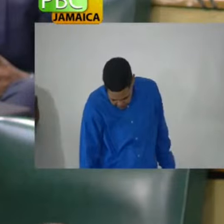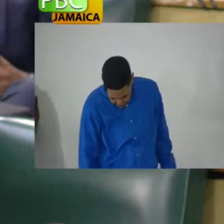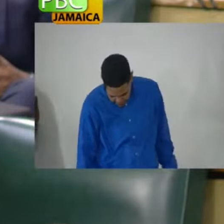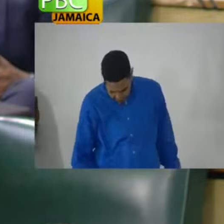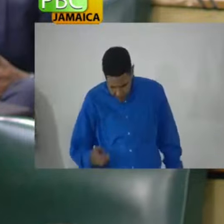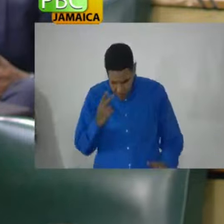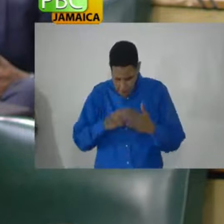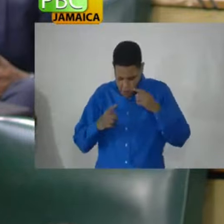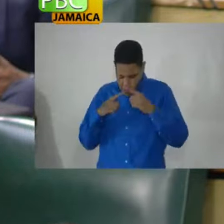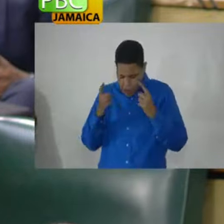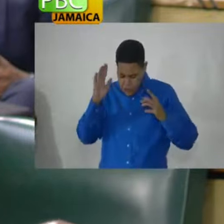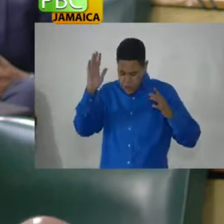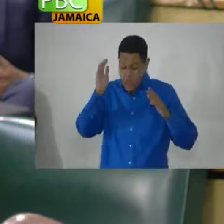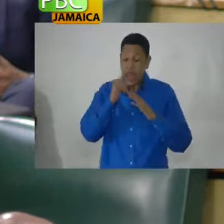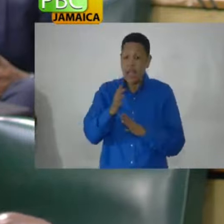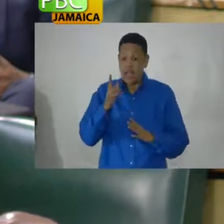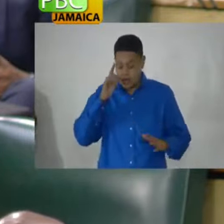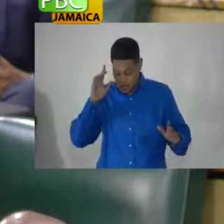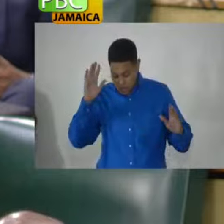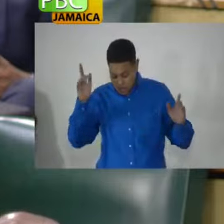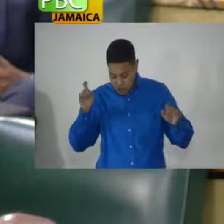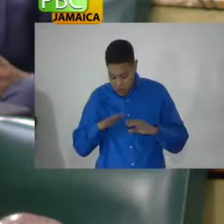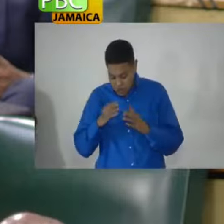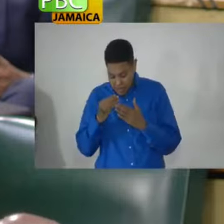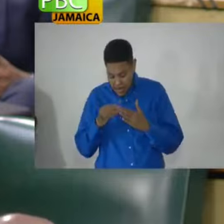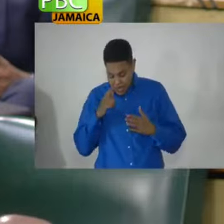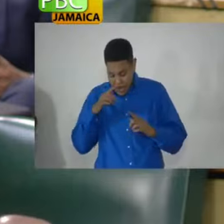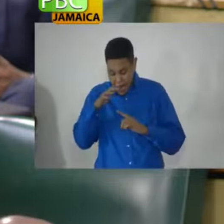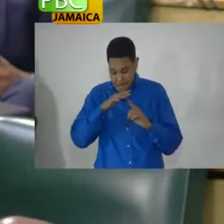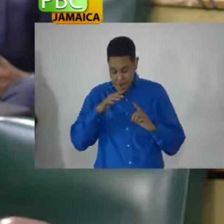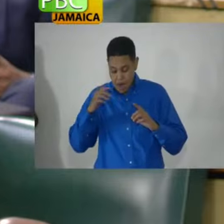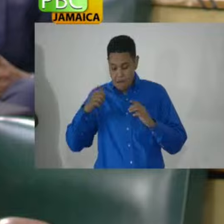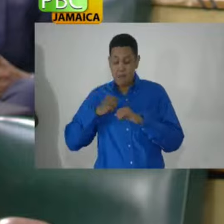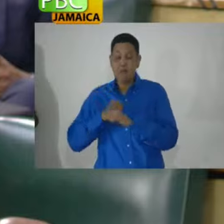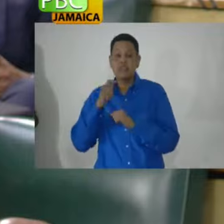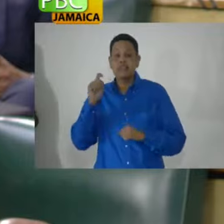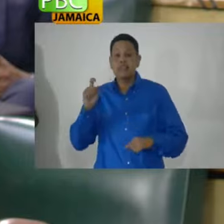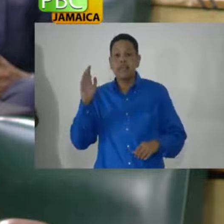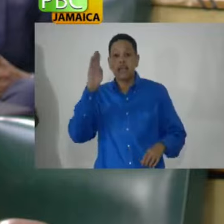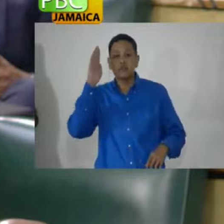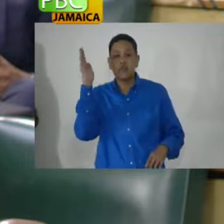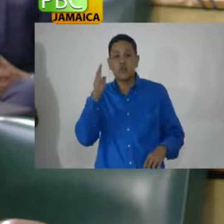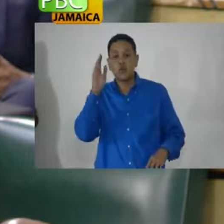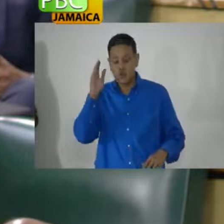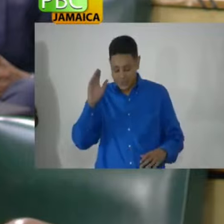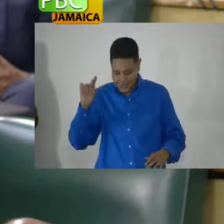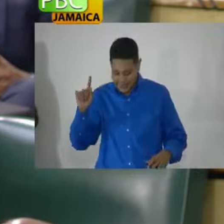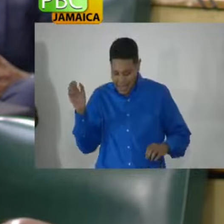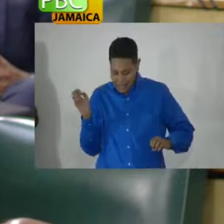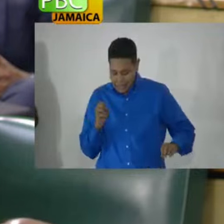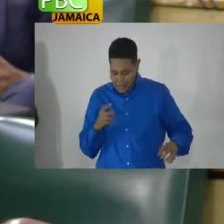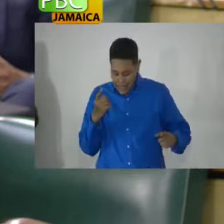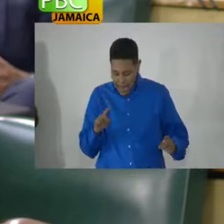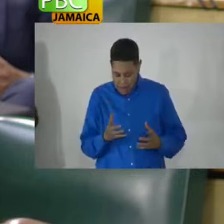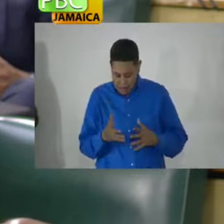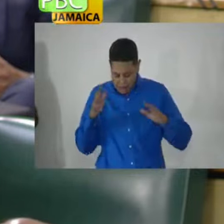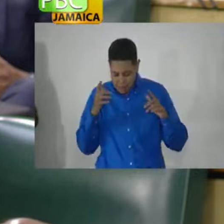Finance said the Environmental Protection Levy will be going to the Consolidated Fund.